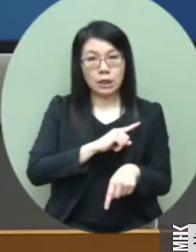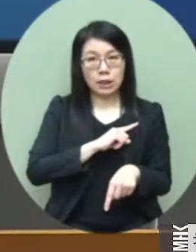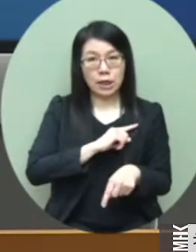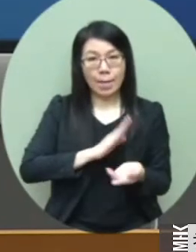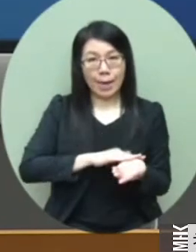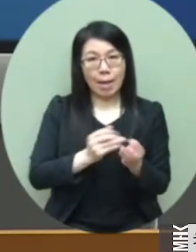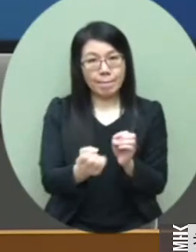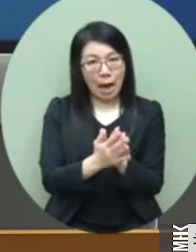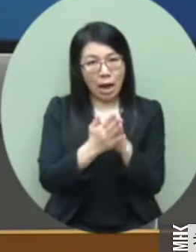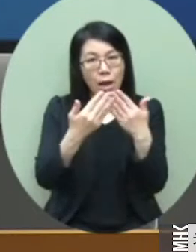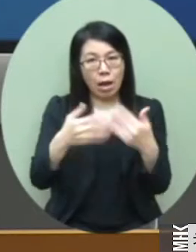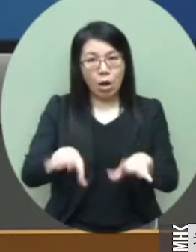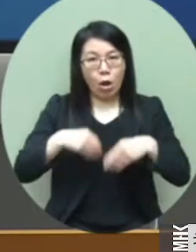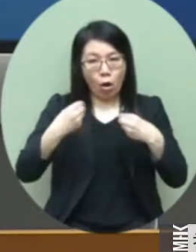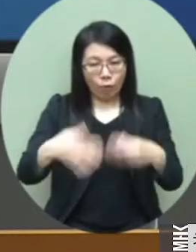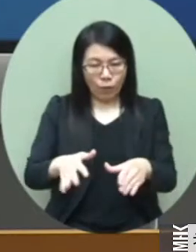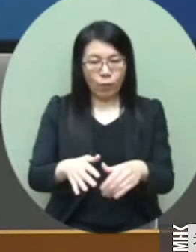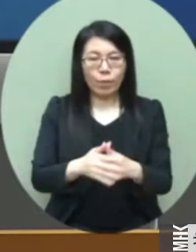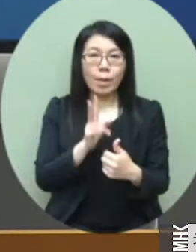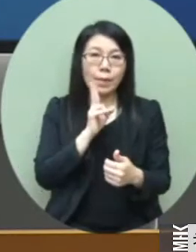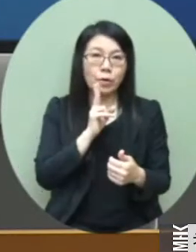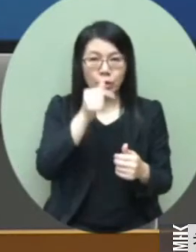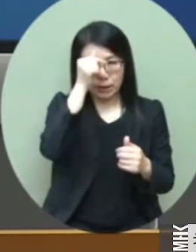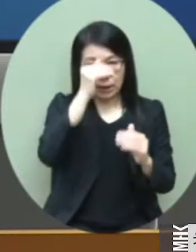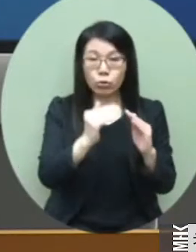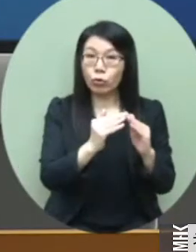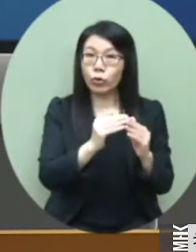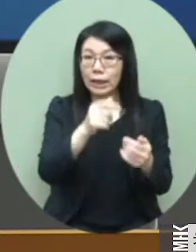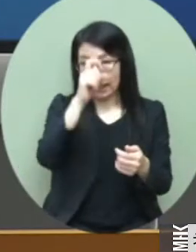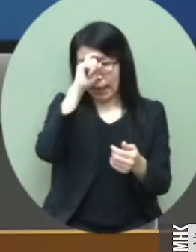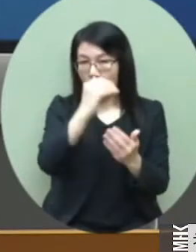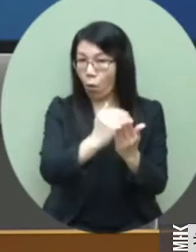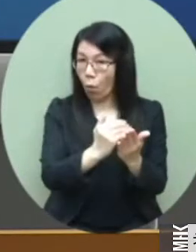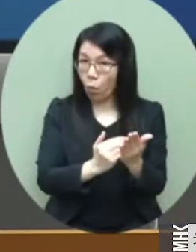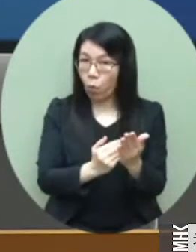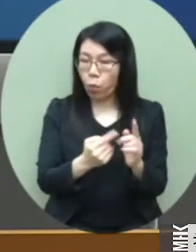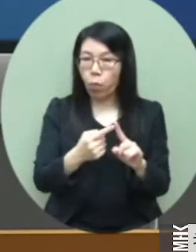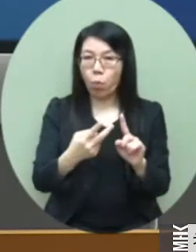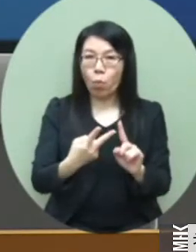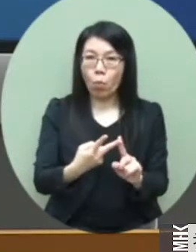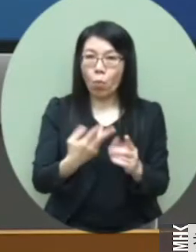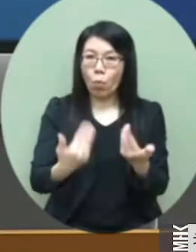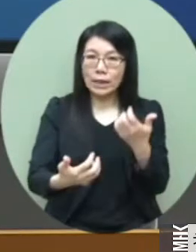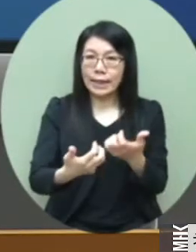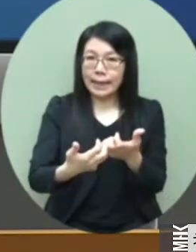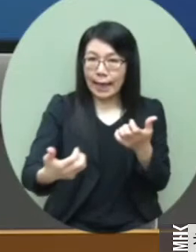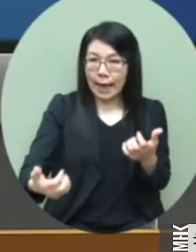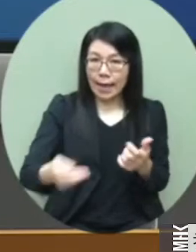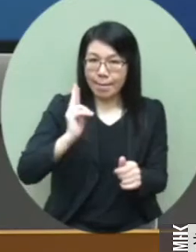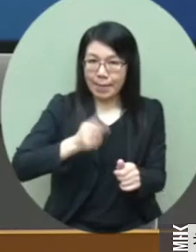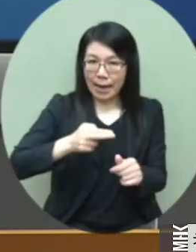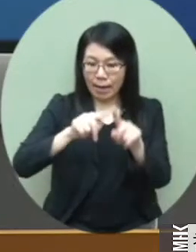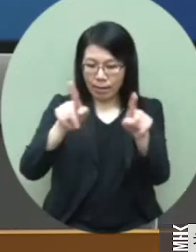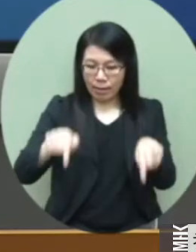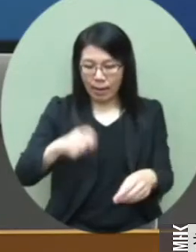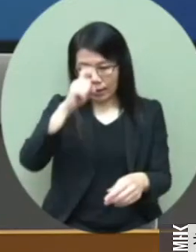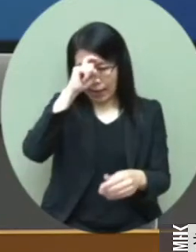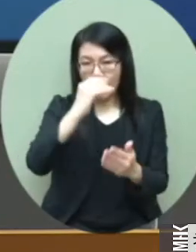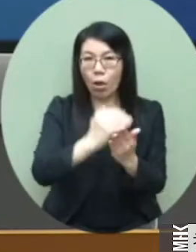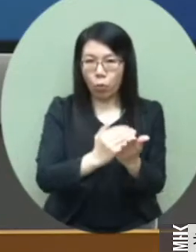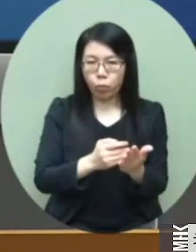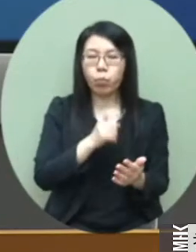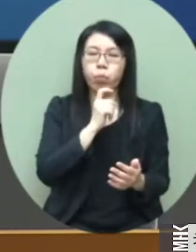from hospital or, you know, isolation order, etc., etc. Then you can show to the people who